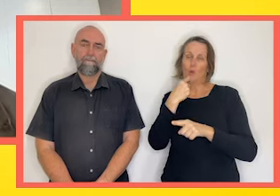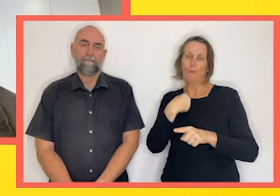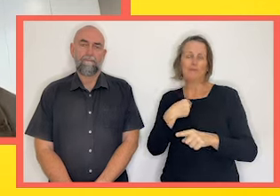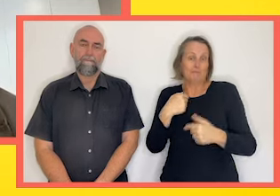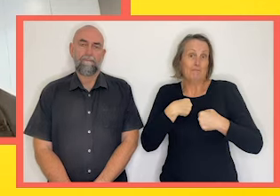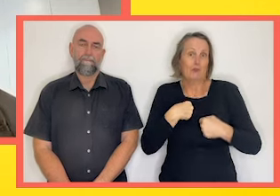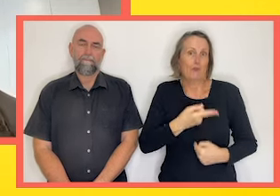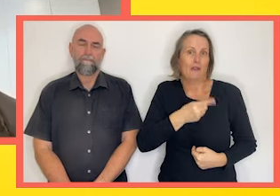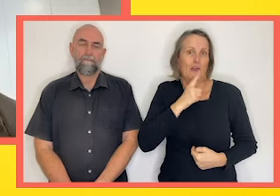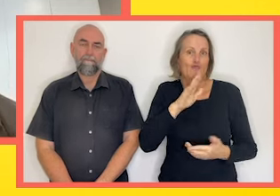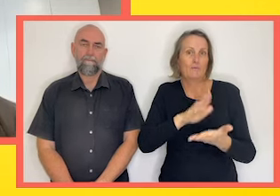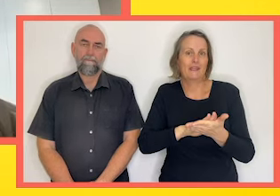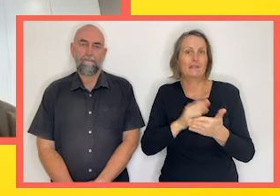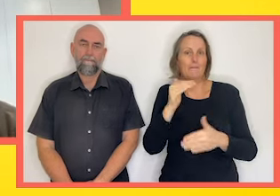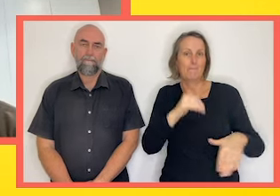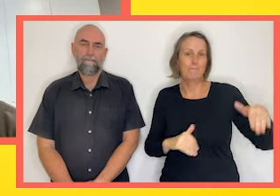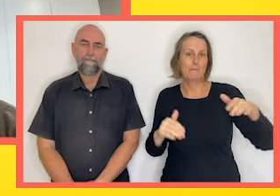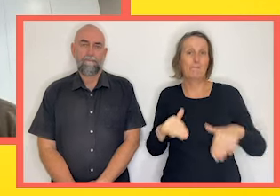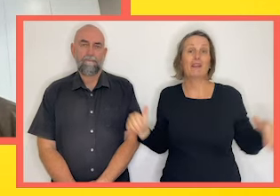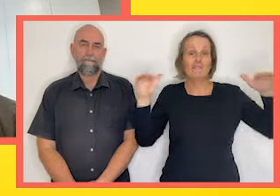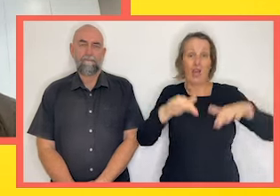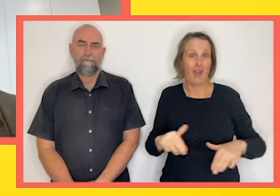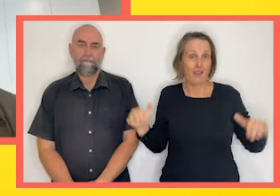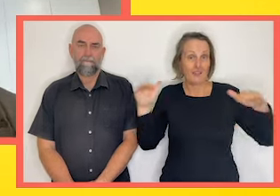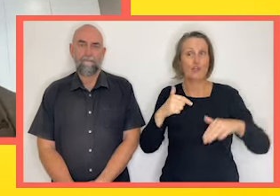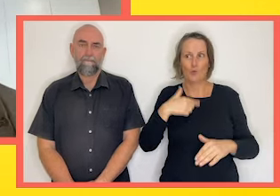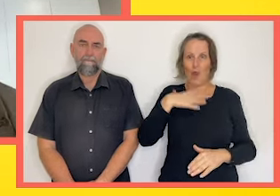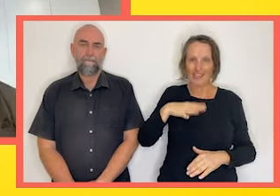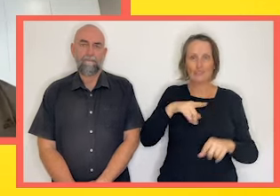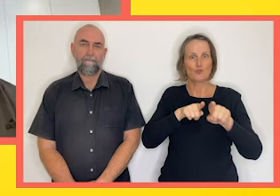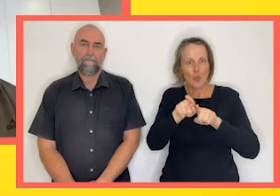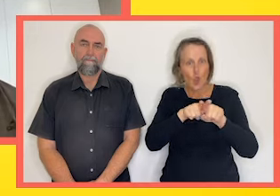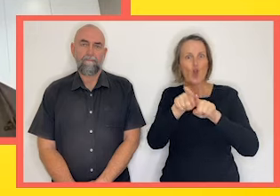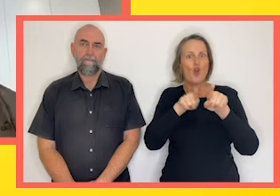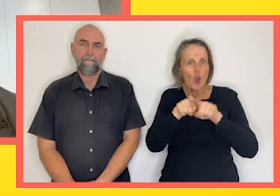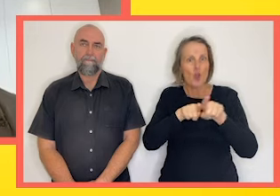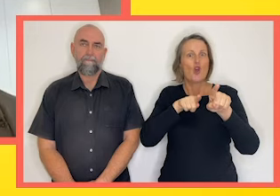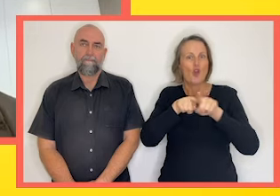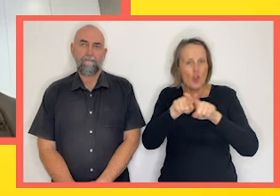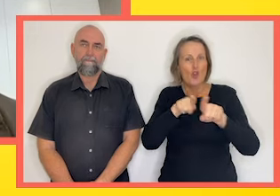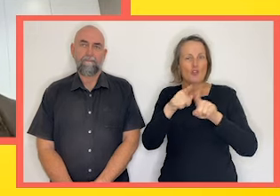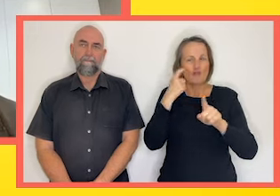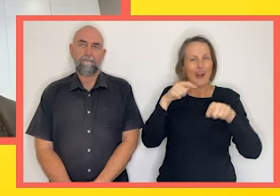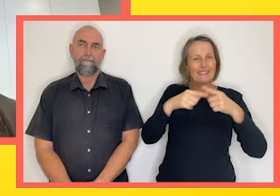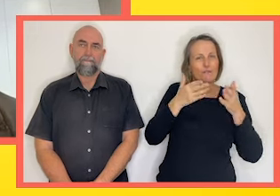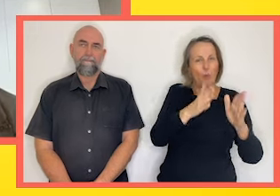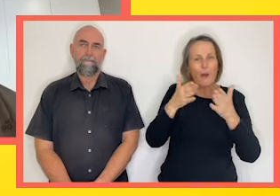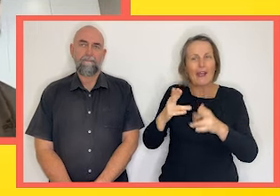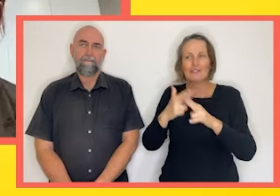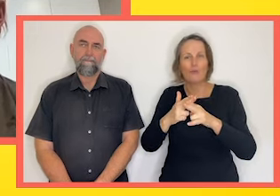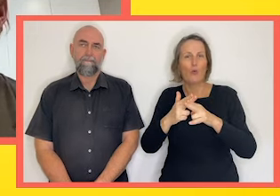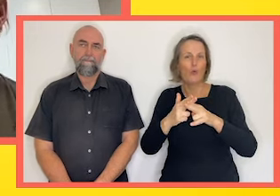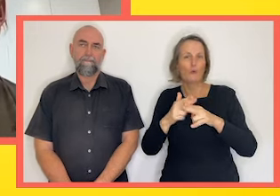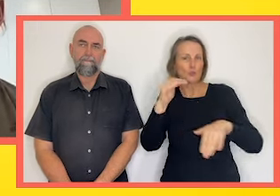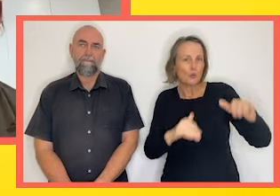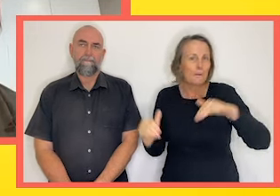different ways I've got to learn how to swim the 100 fly before Paris. So it's a really good opportunity to sort of learn different ways what worked for me